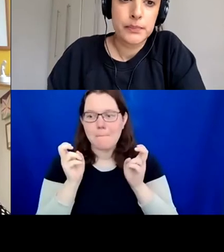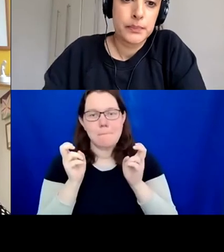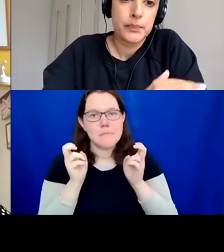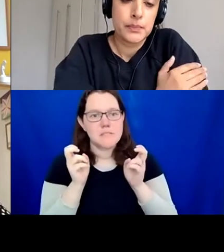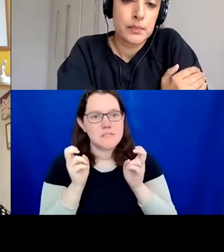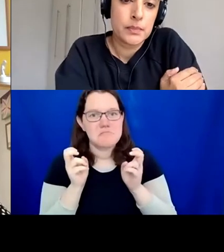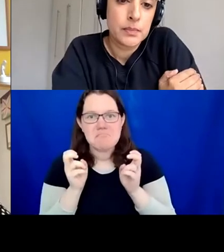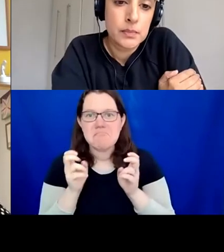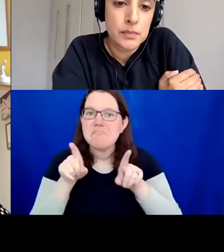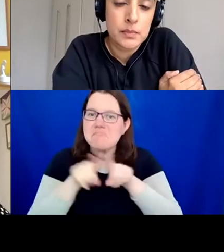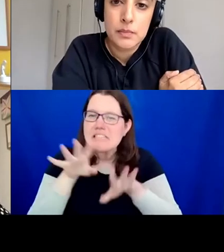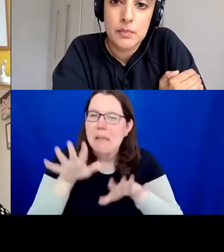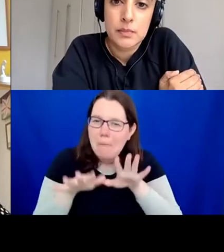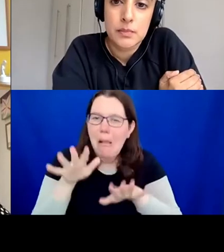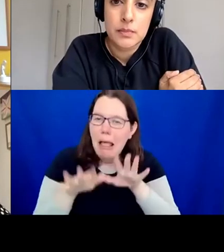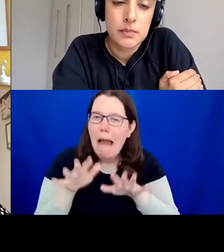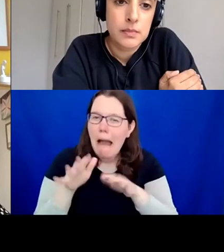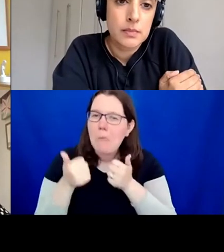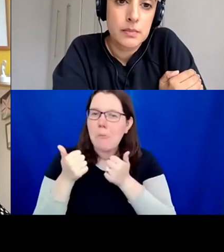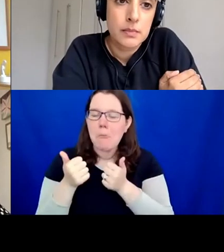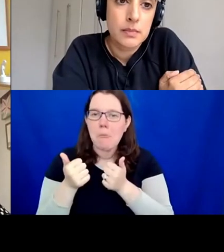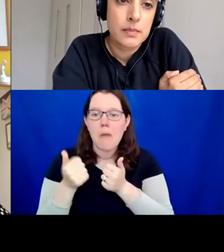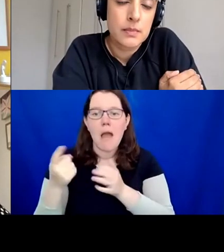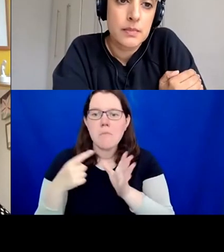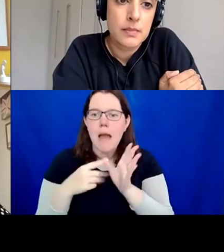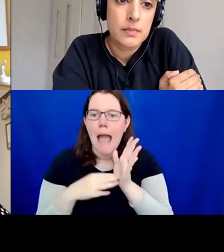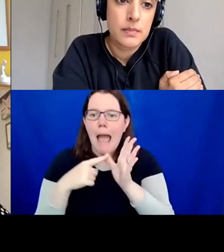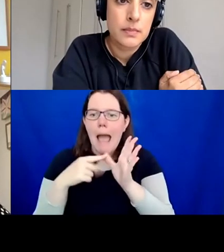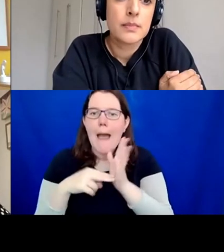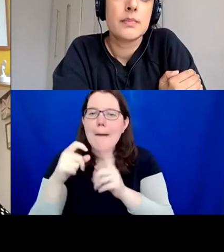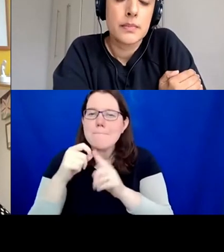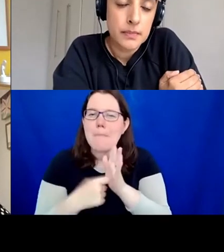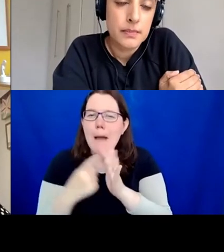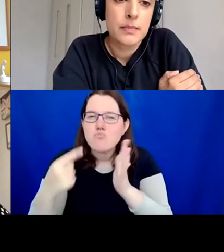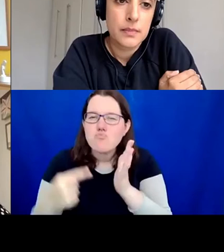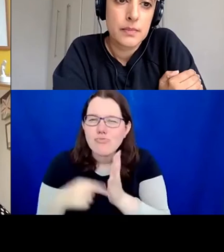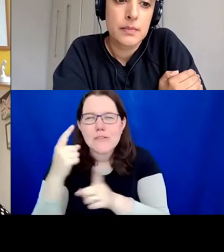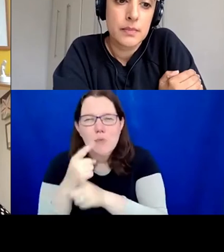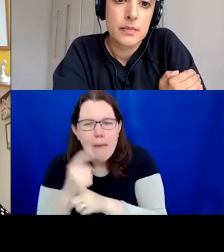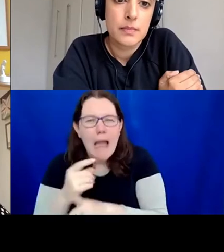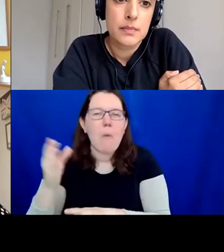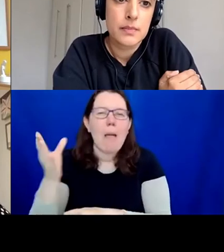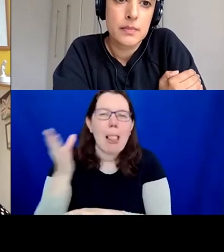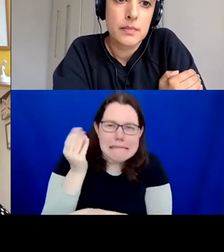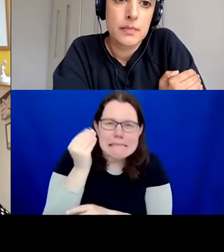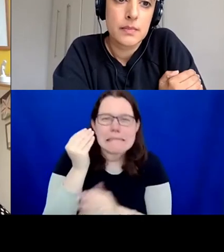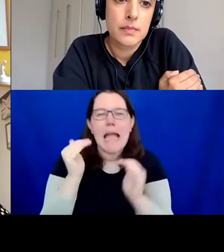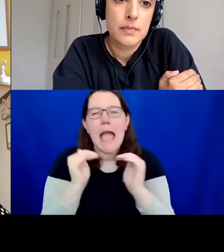And one of the things that you've just said, Armanprit, was about listening and equity. And that ties in with me for